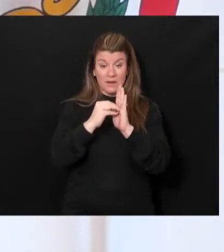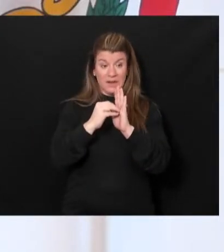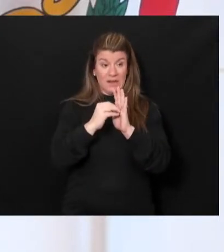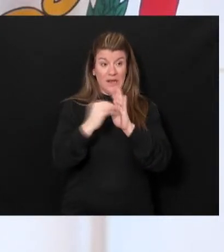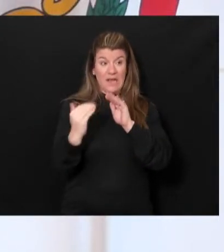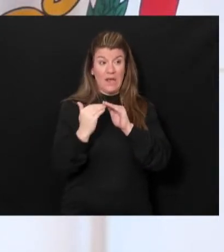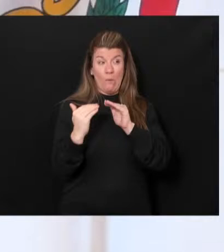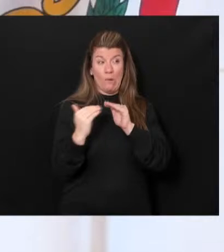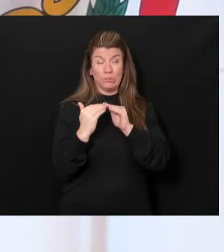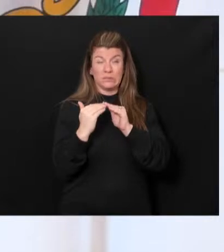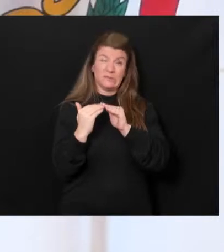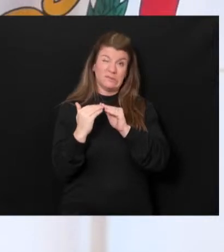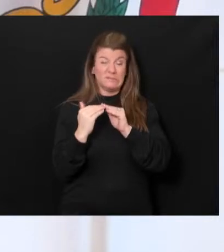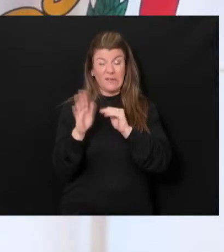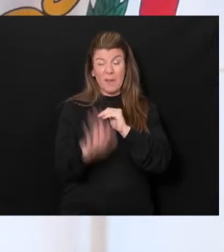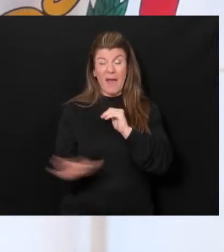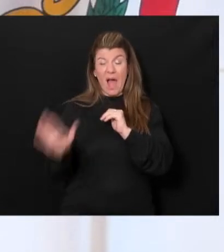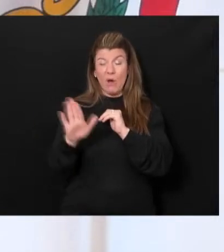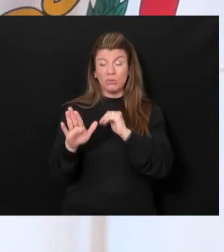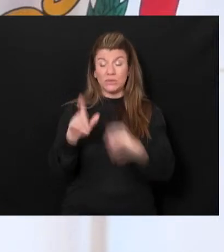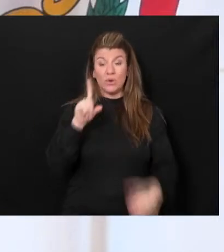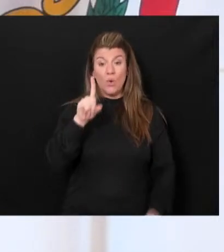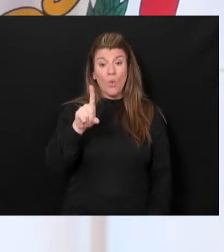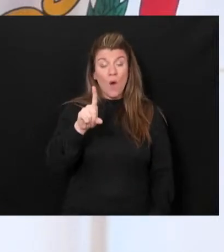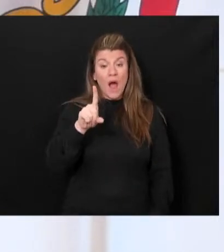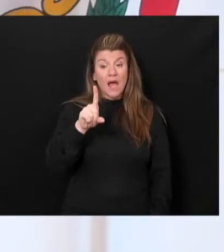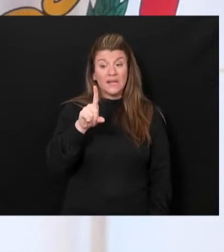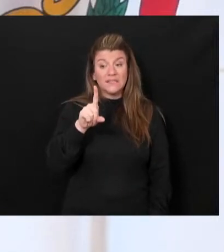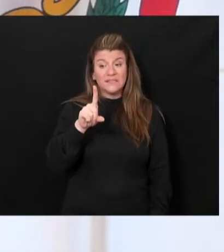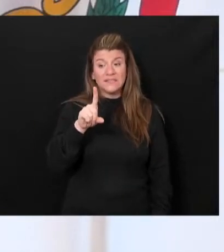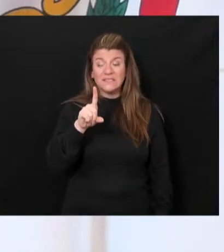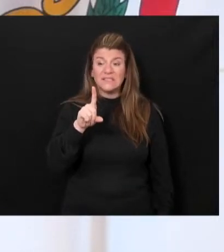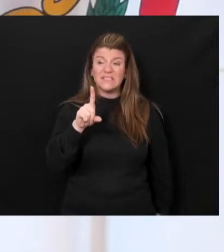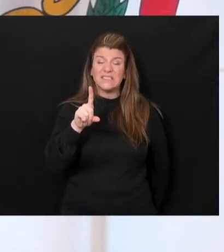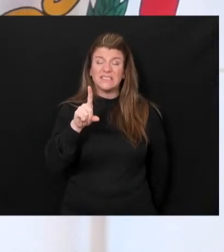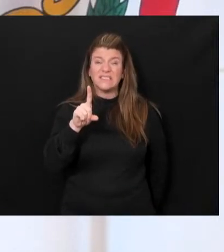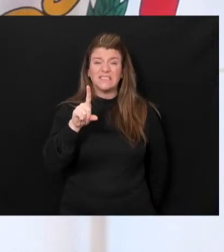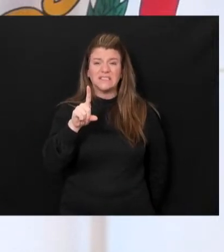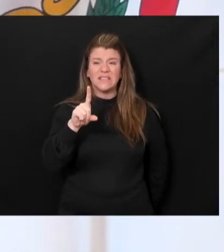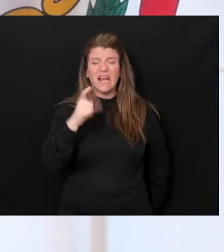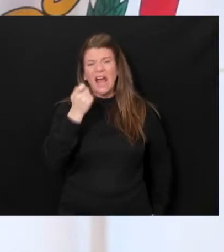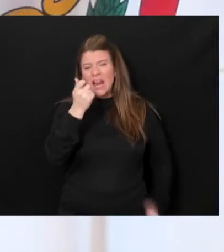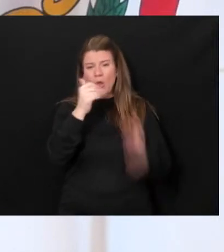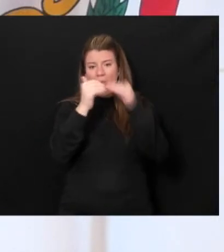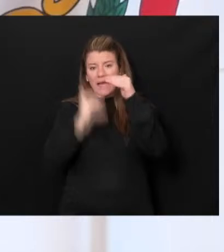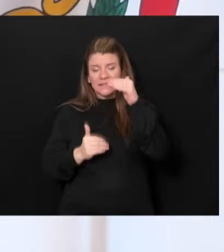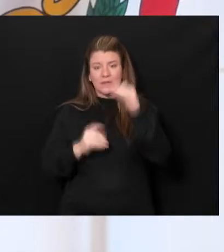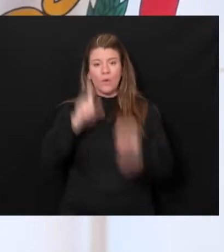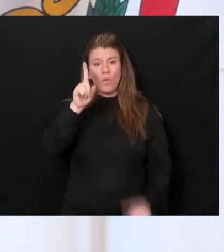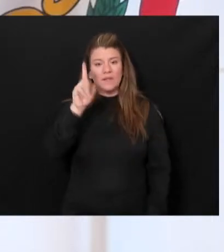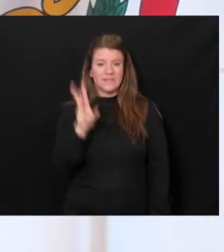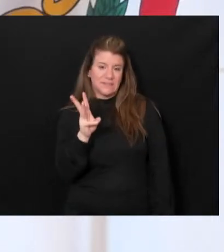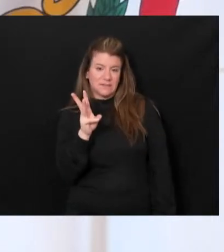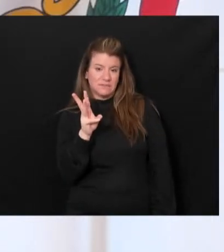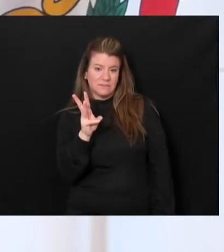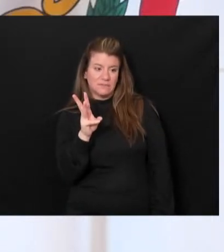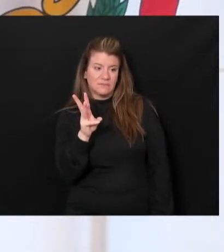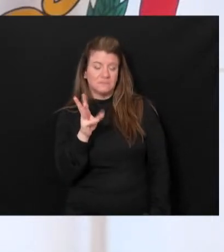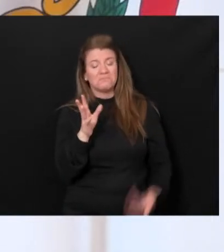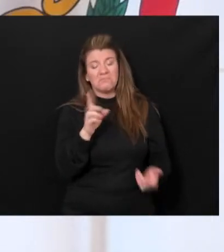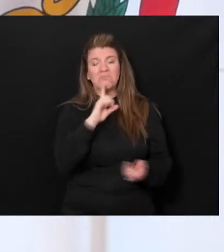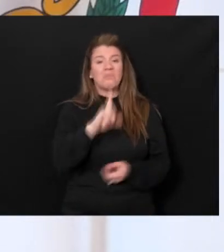equals about it's a little less than 1/6, or let's just say